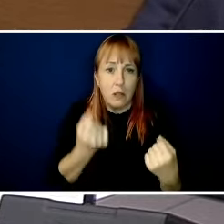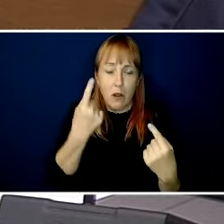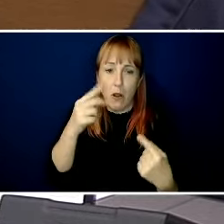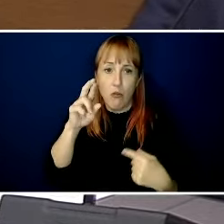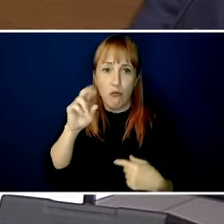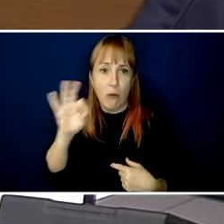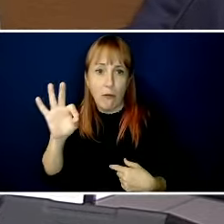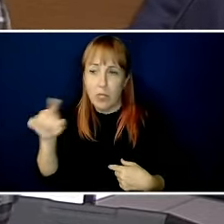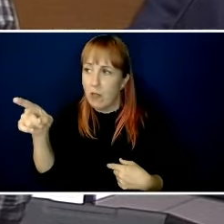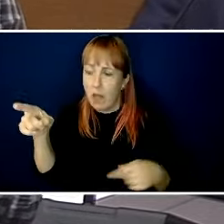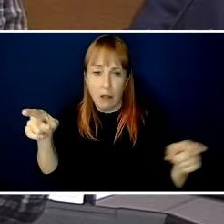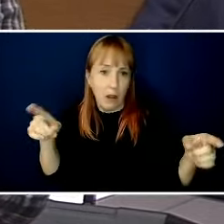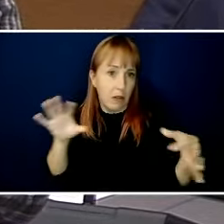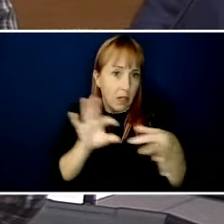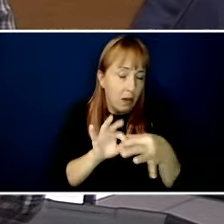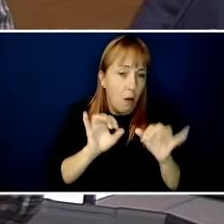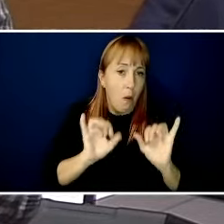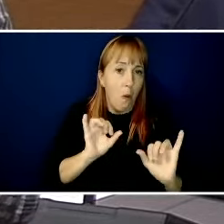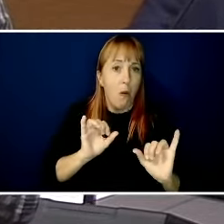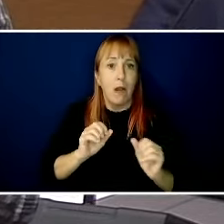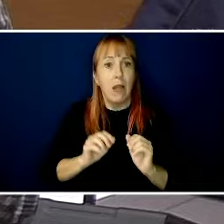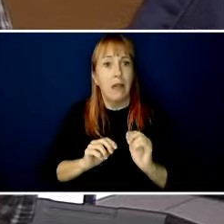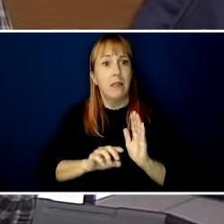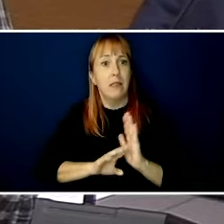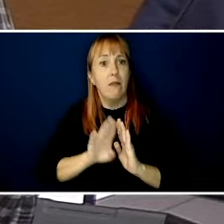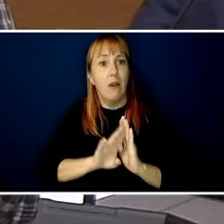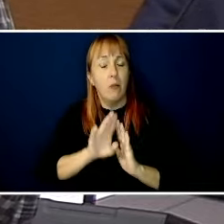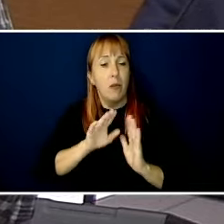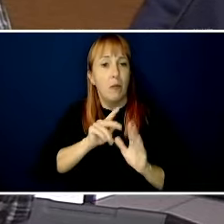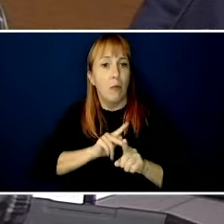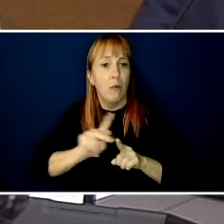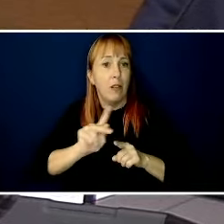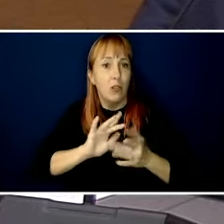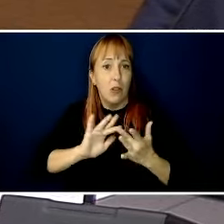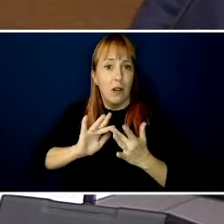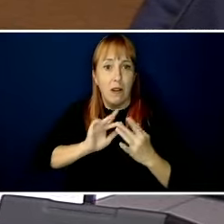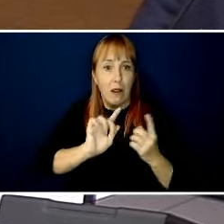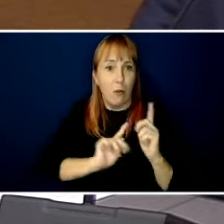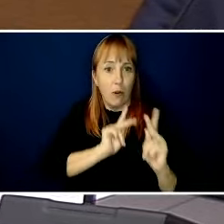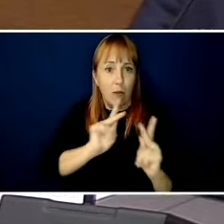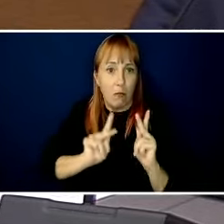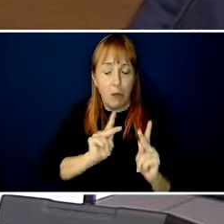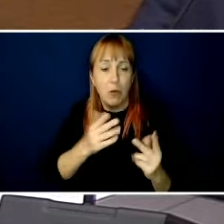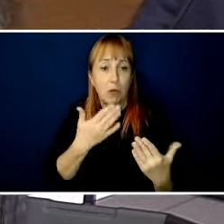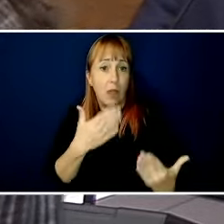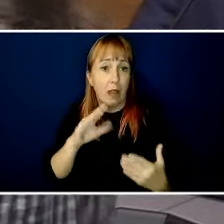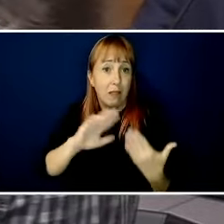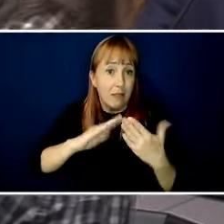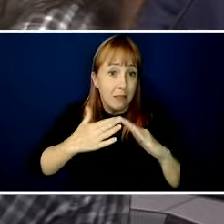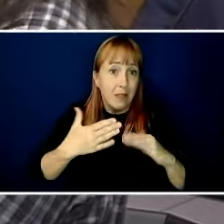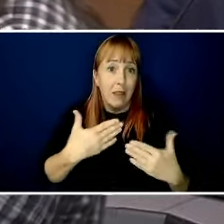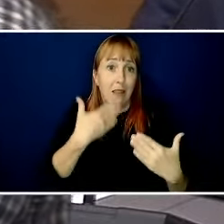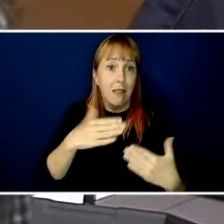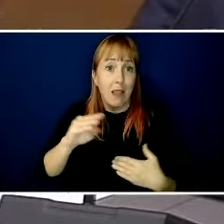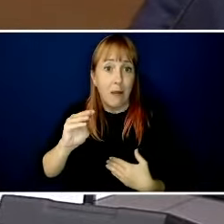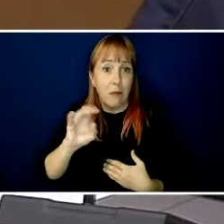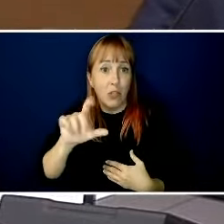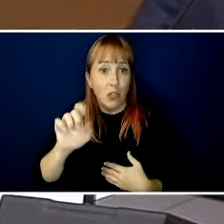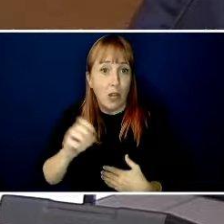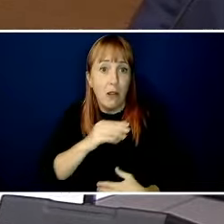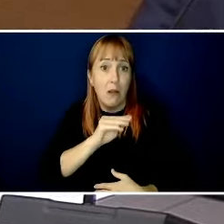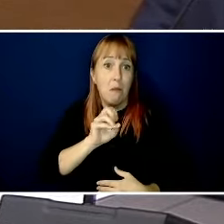professional network. So I just want to thank the city. I want to thank Michelle, everyone here, Mayor Hoy, everyone